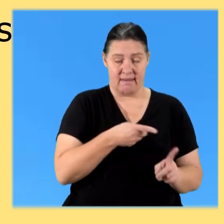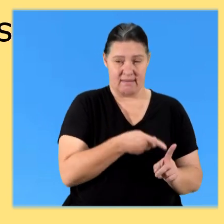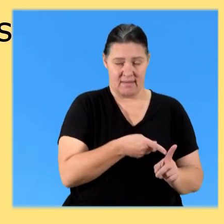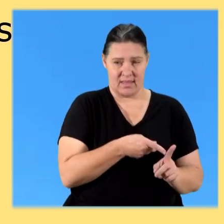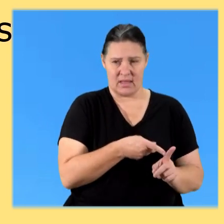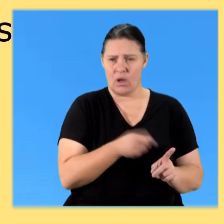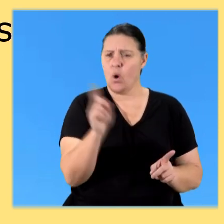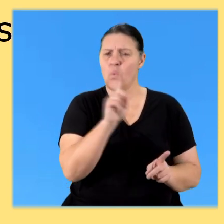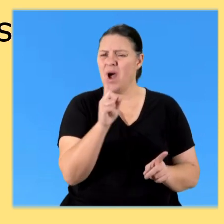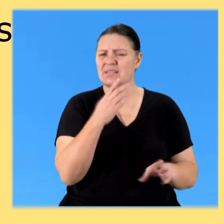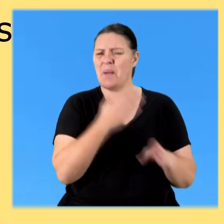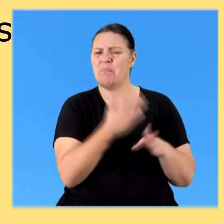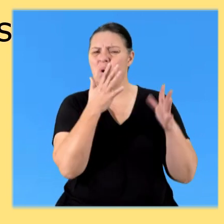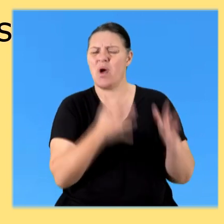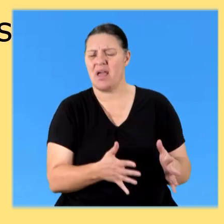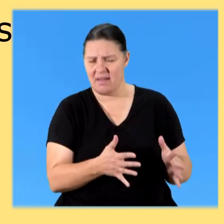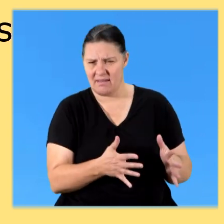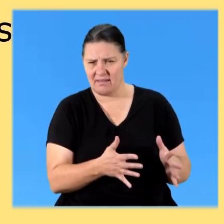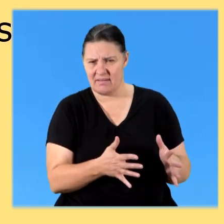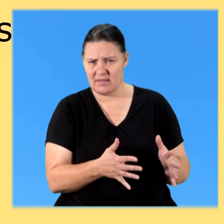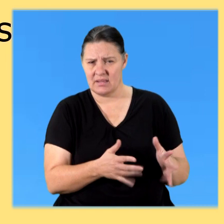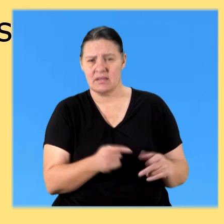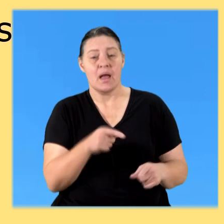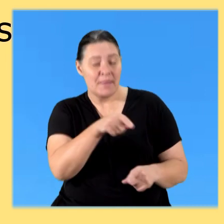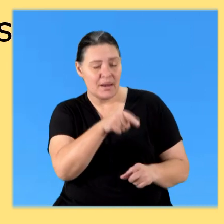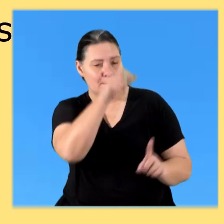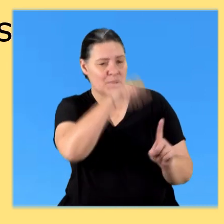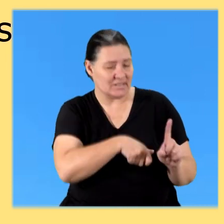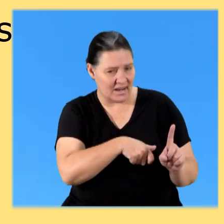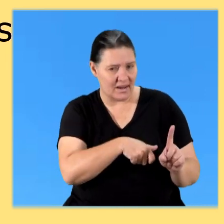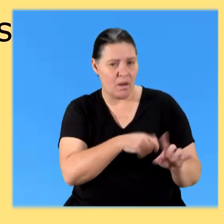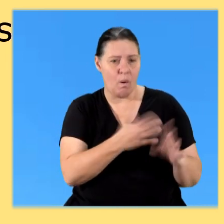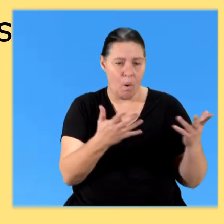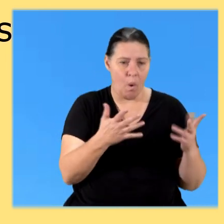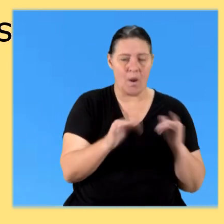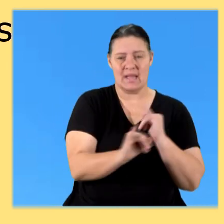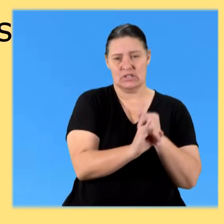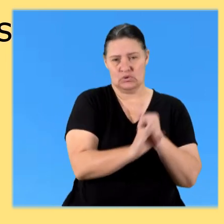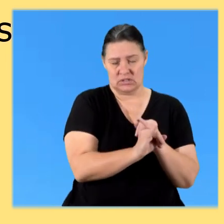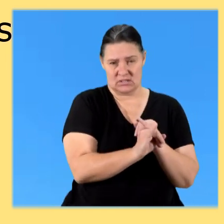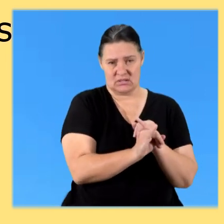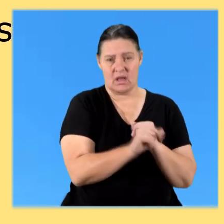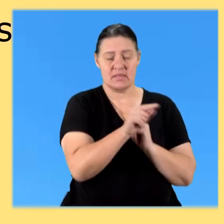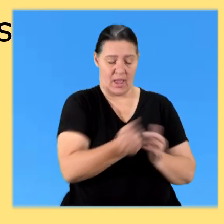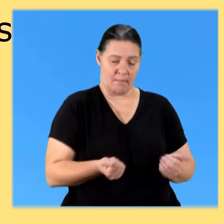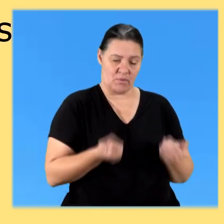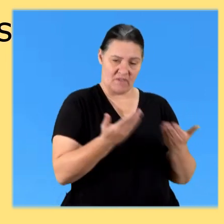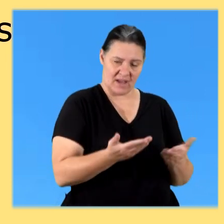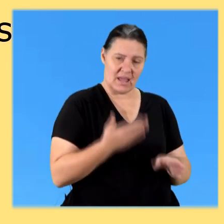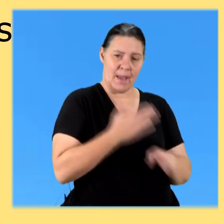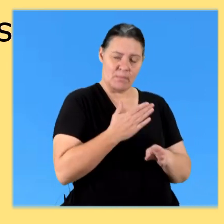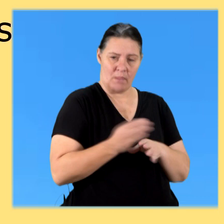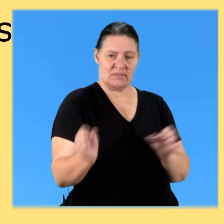employer. What is an employer? It is a person or an institution that